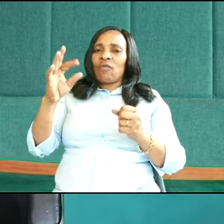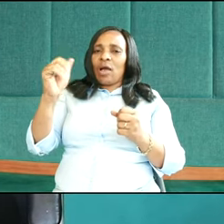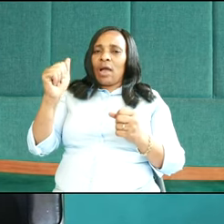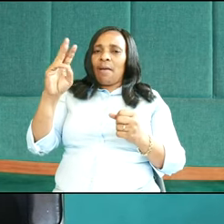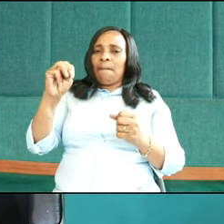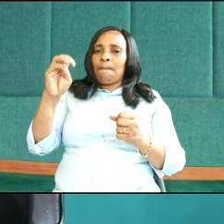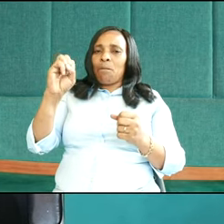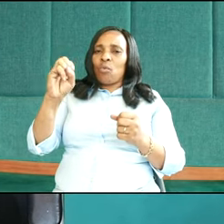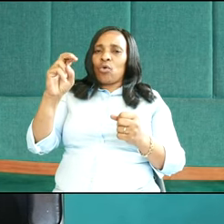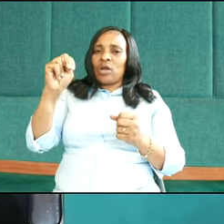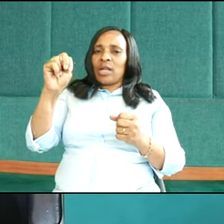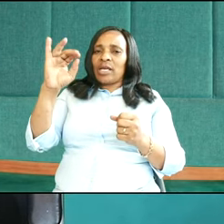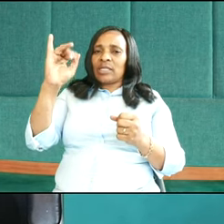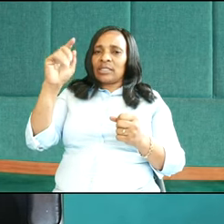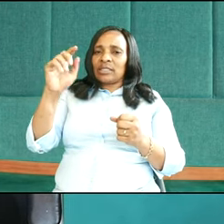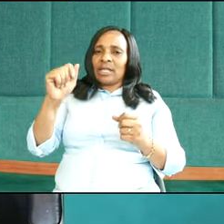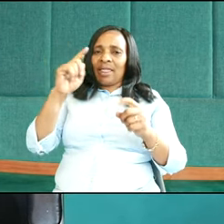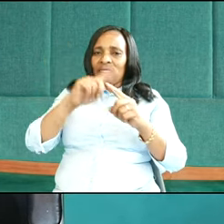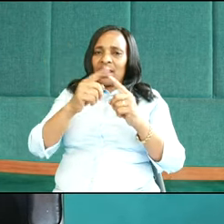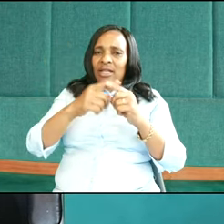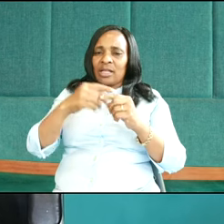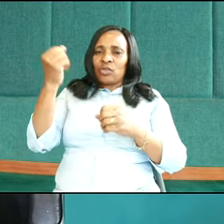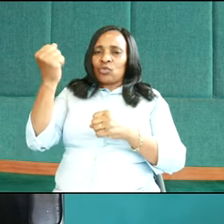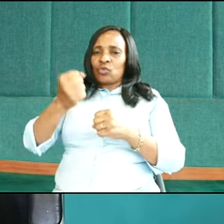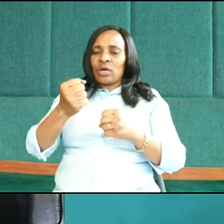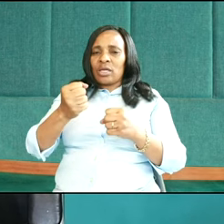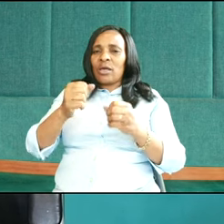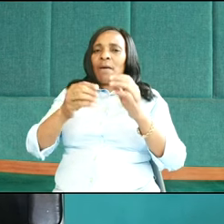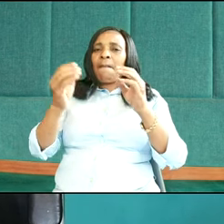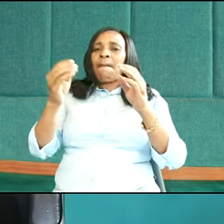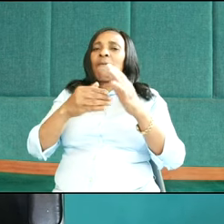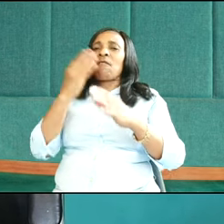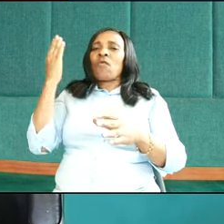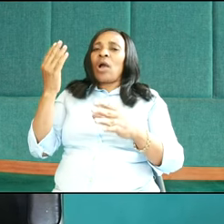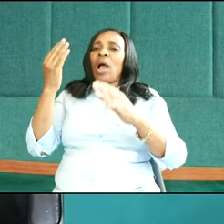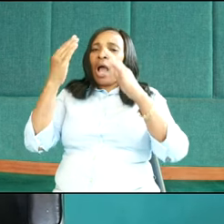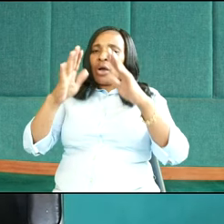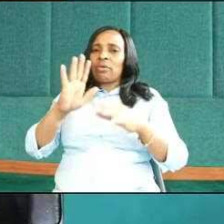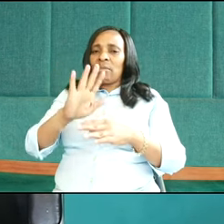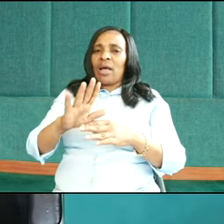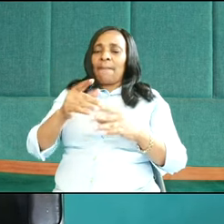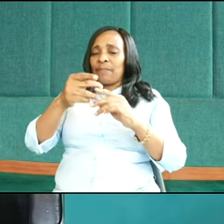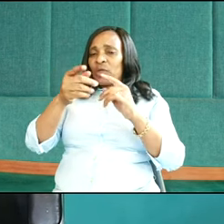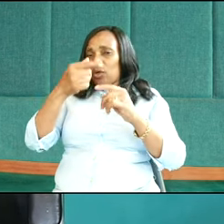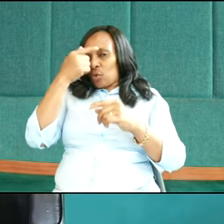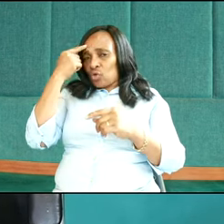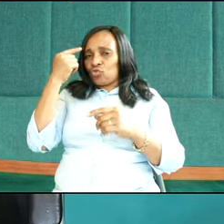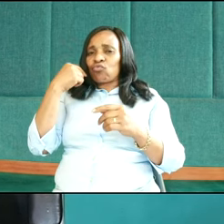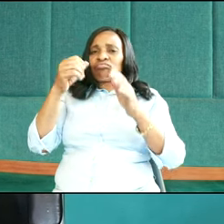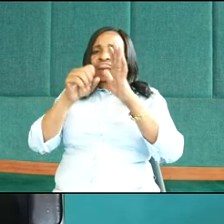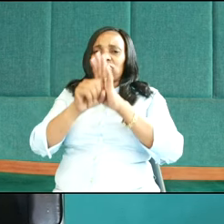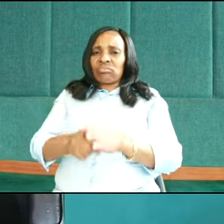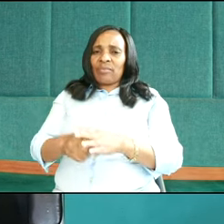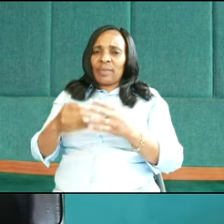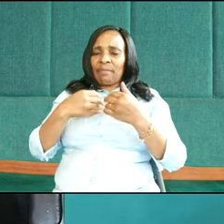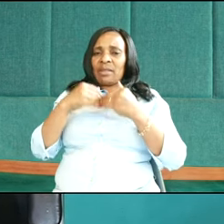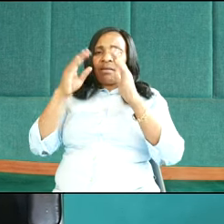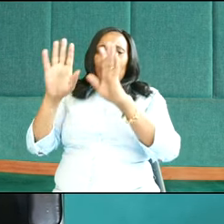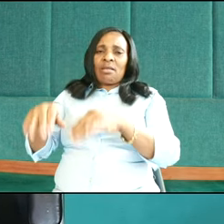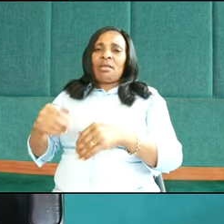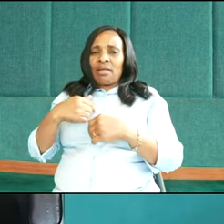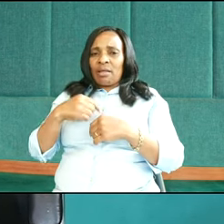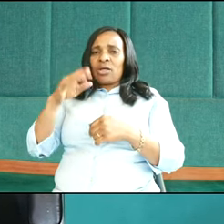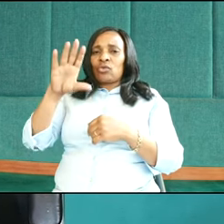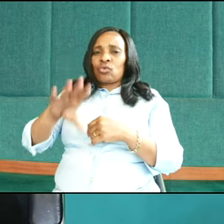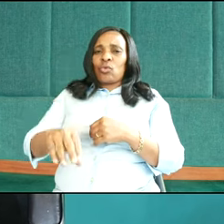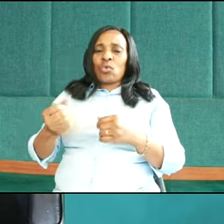Now, therefore, the sword shall never depart from your house, because you despised me and took the wife of Uriah the